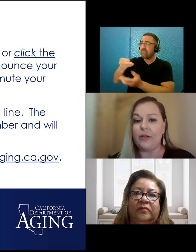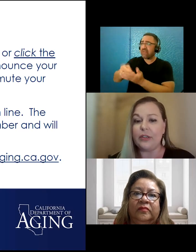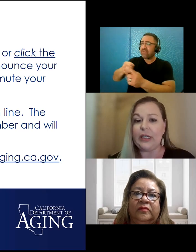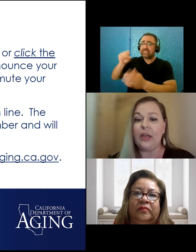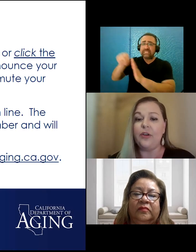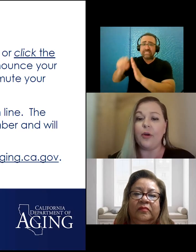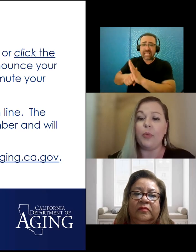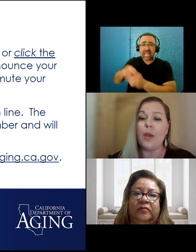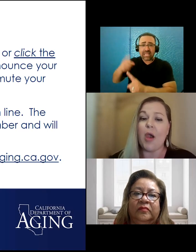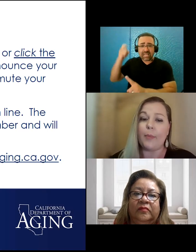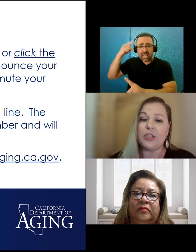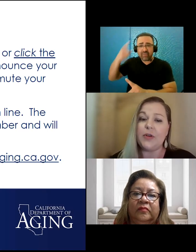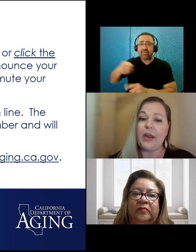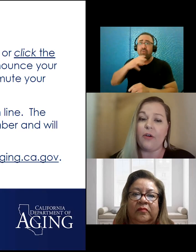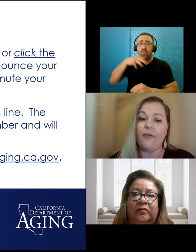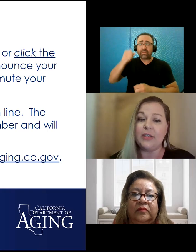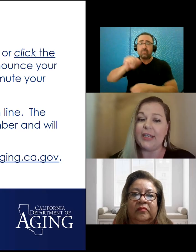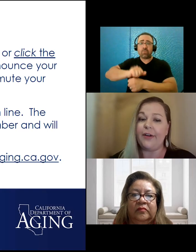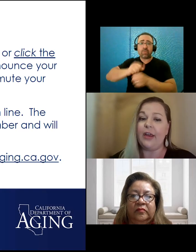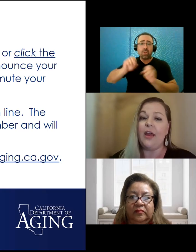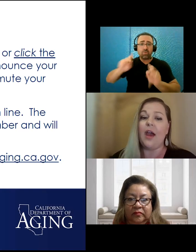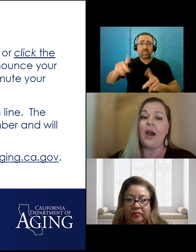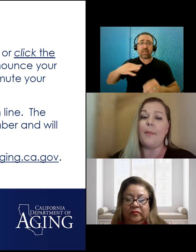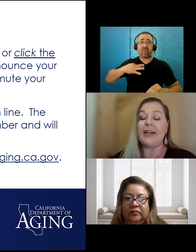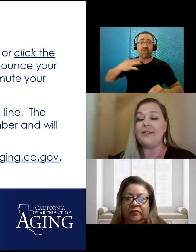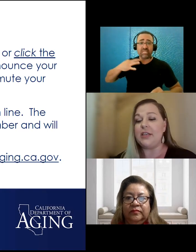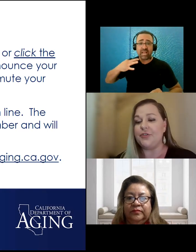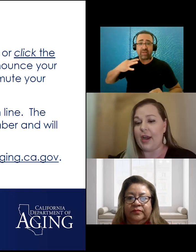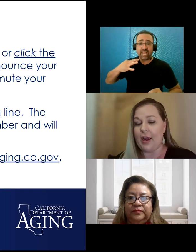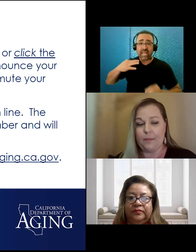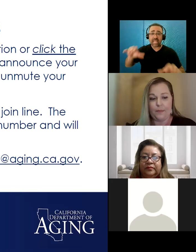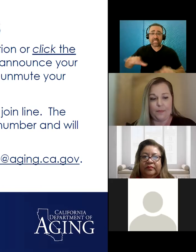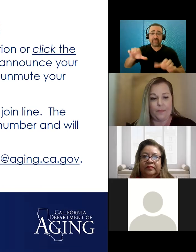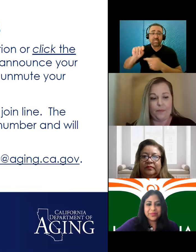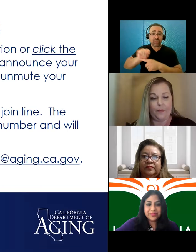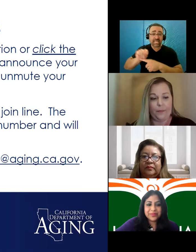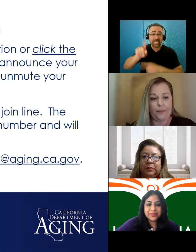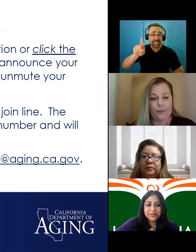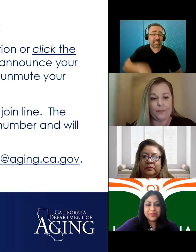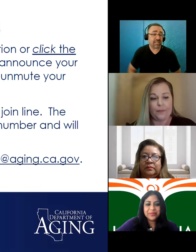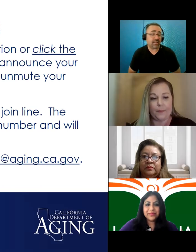some elderly for employment opportunity or voluntary activity training?